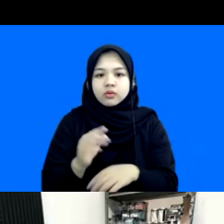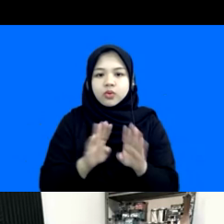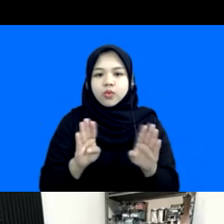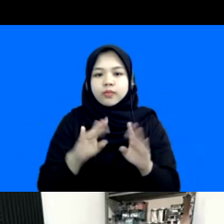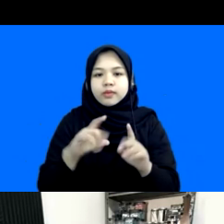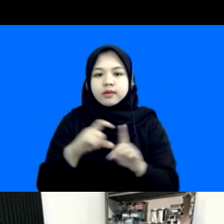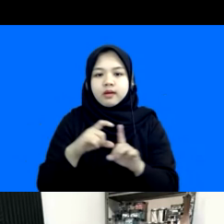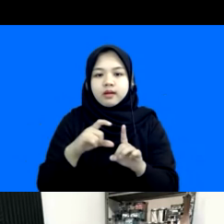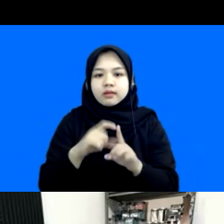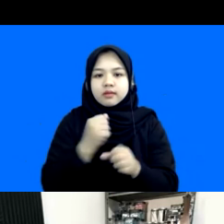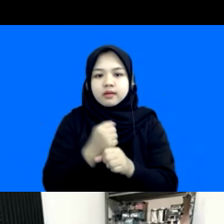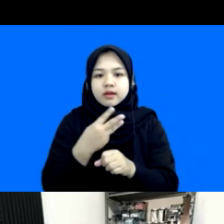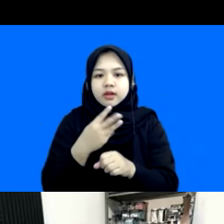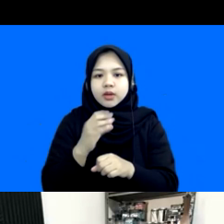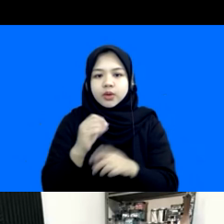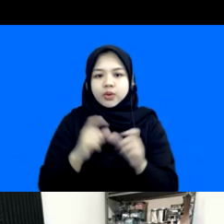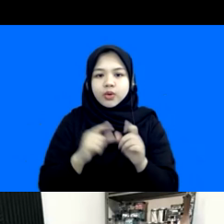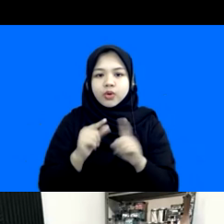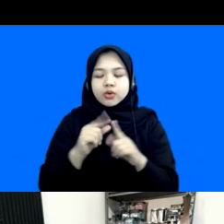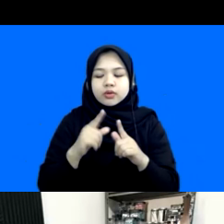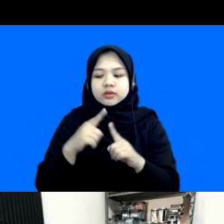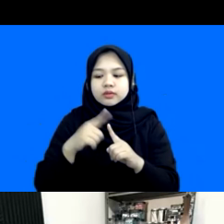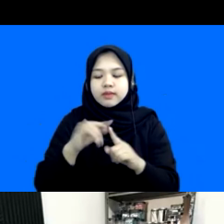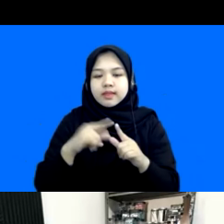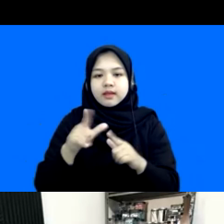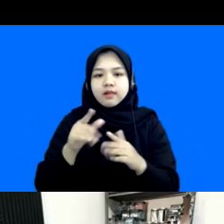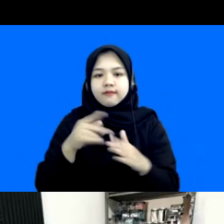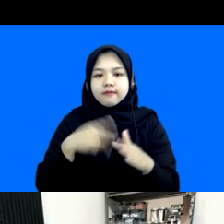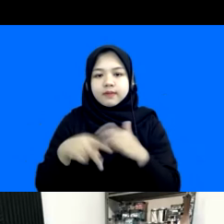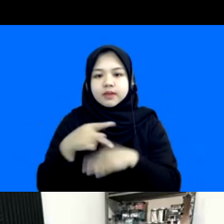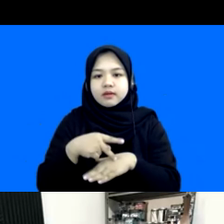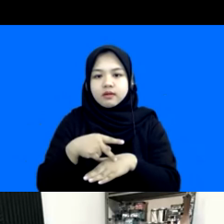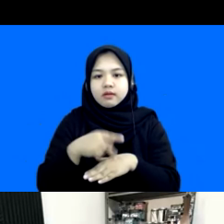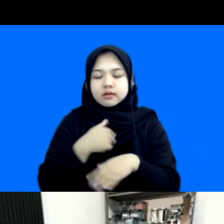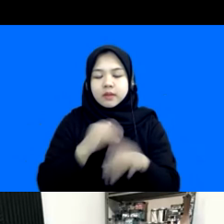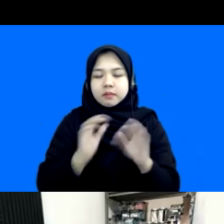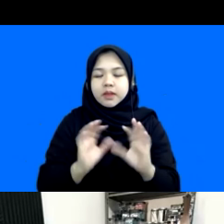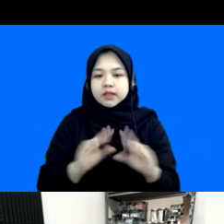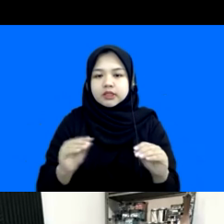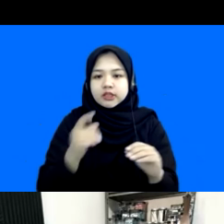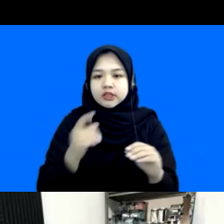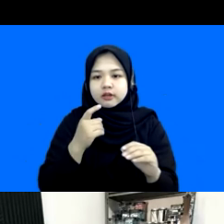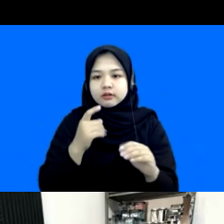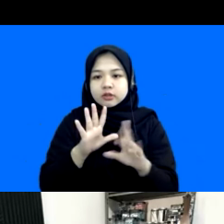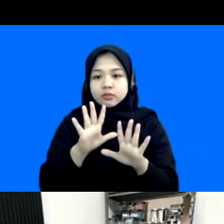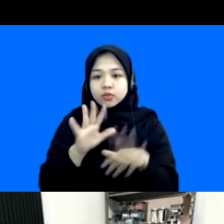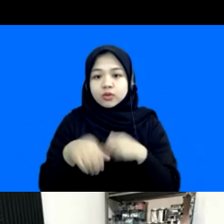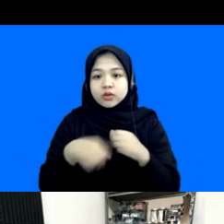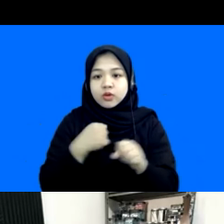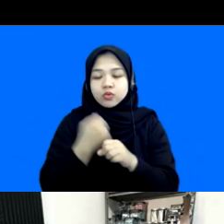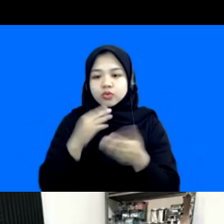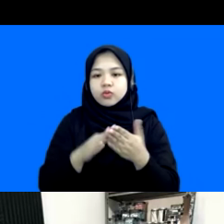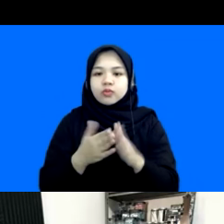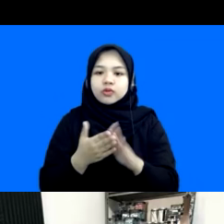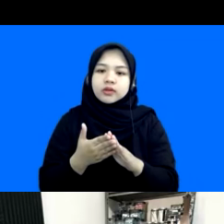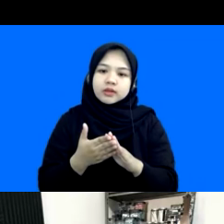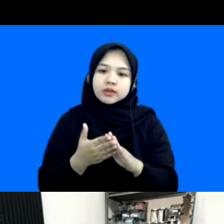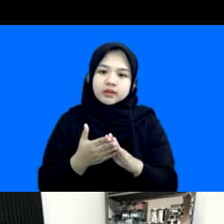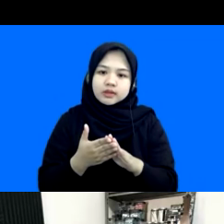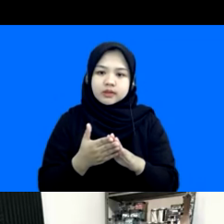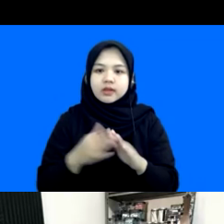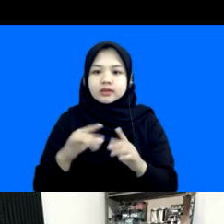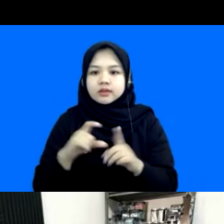work for the past decade or so has been around the open community. And there's been a lot of talk about also inclusion in the open